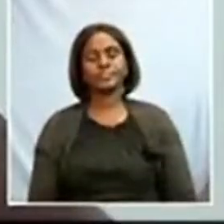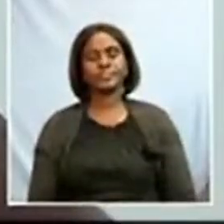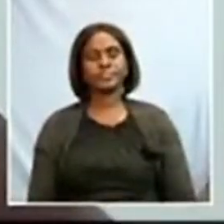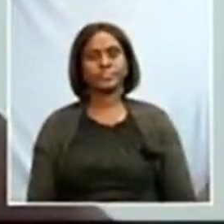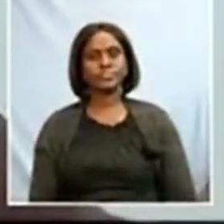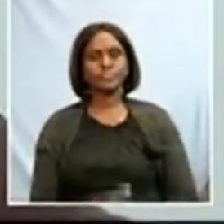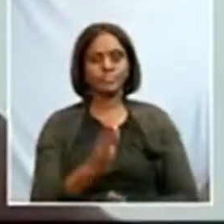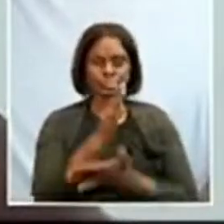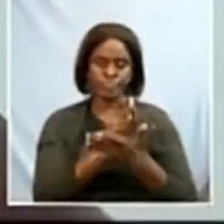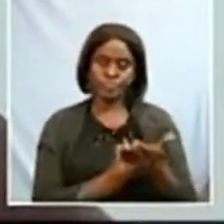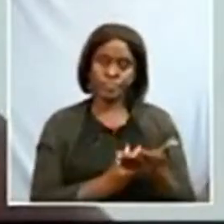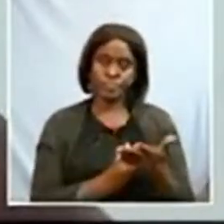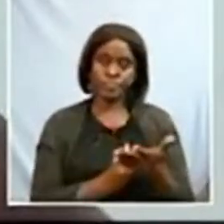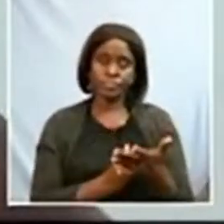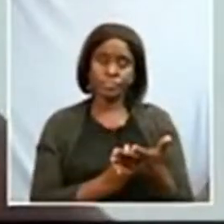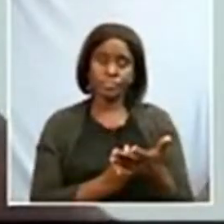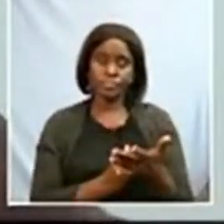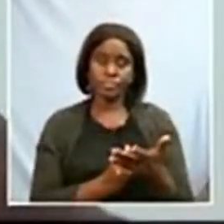Some